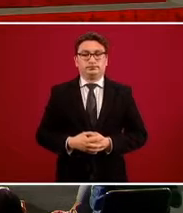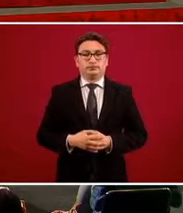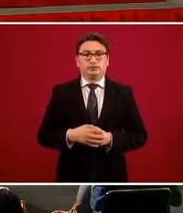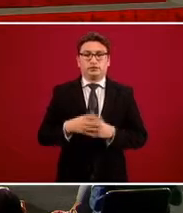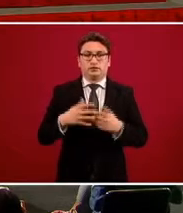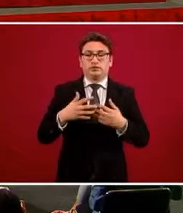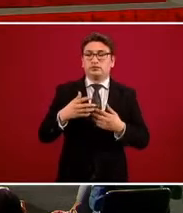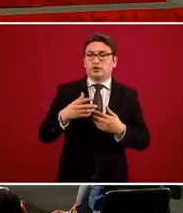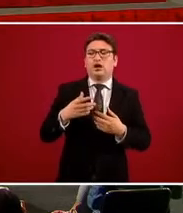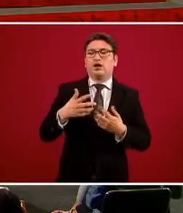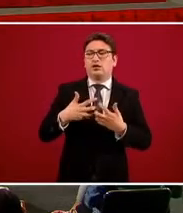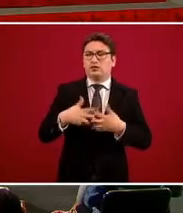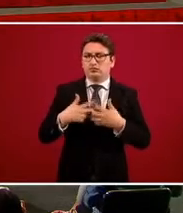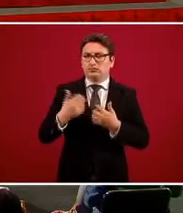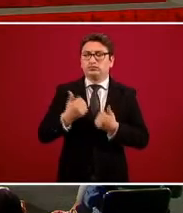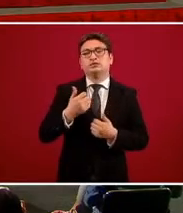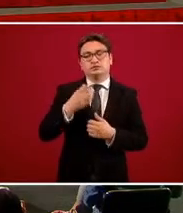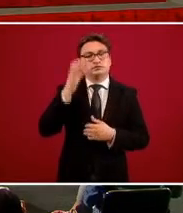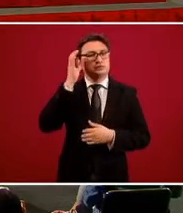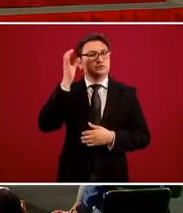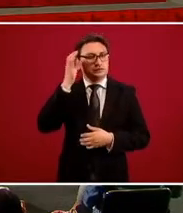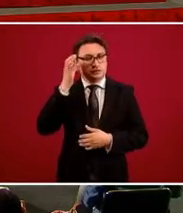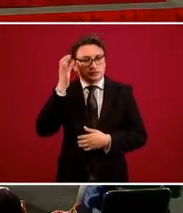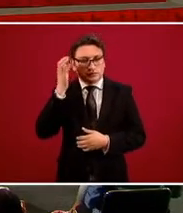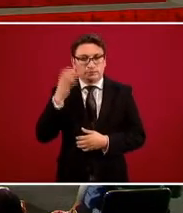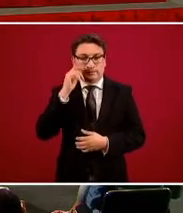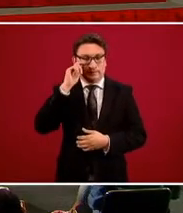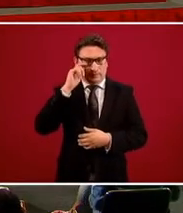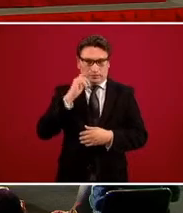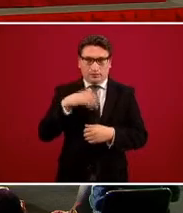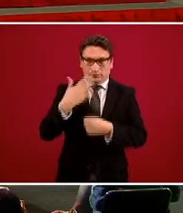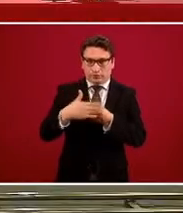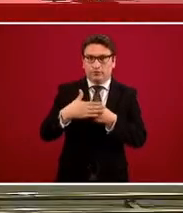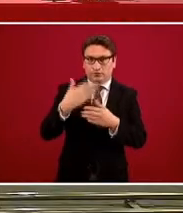now. The ventilators are going to be coming from China.